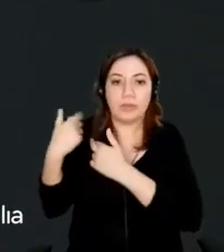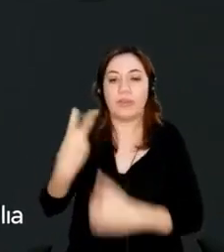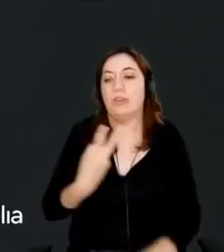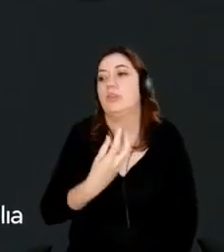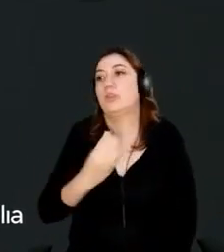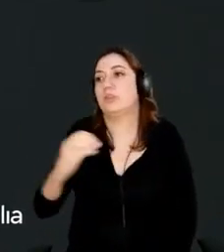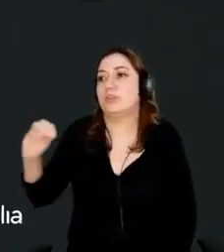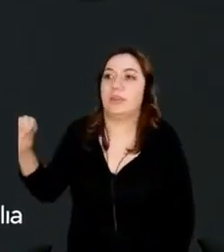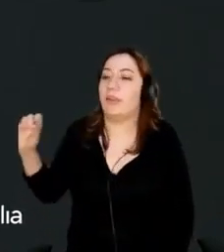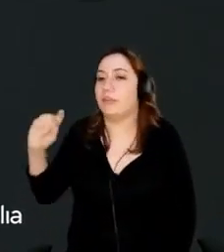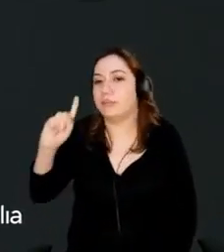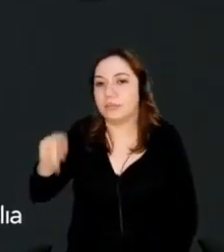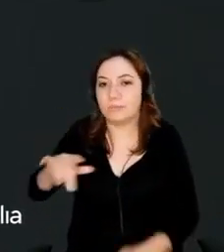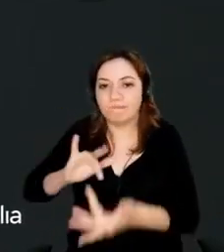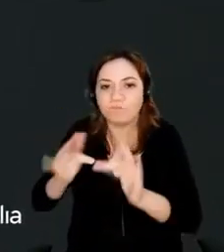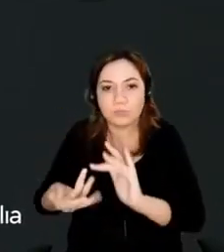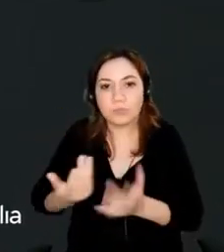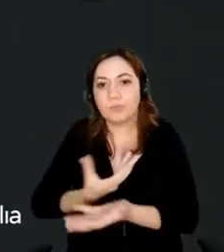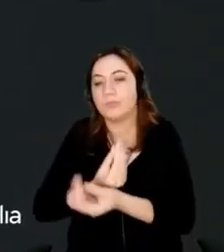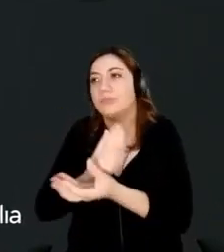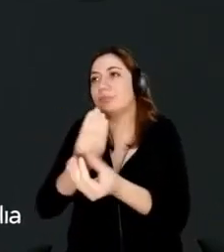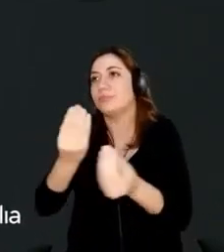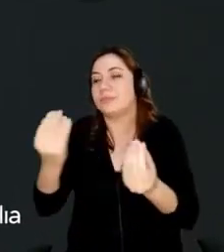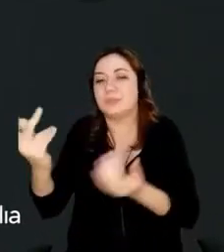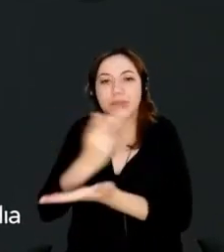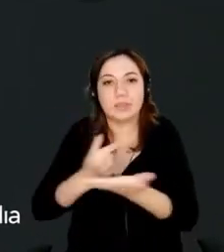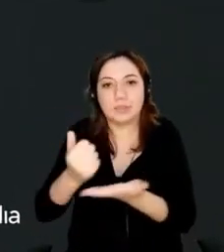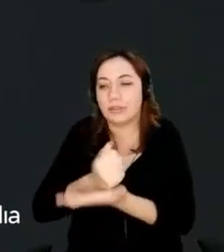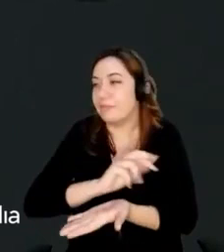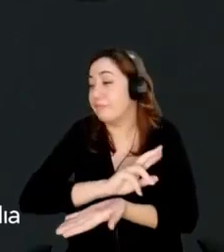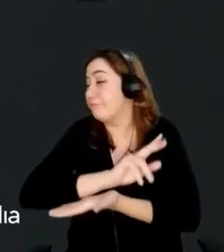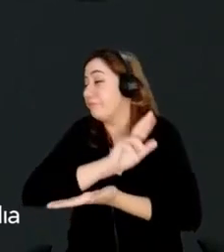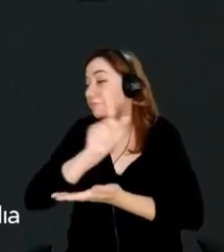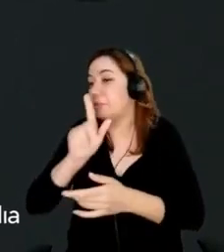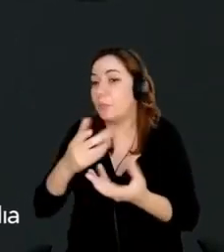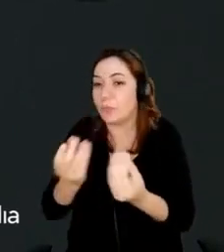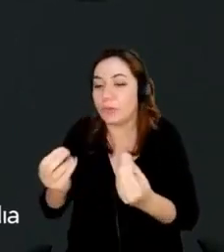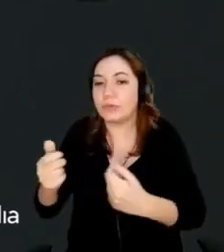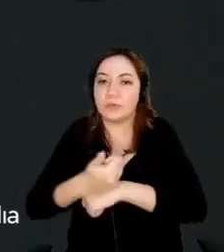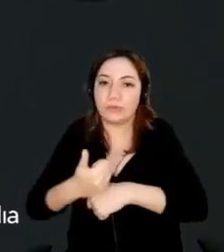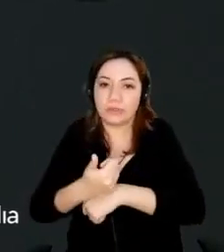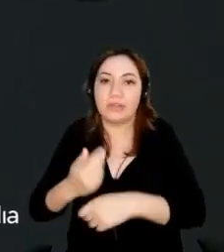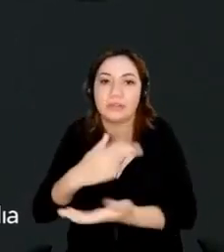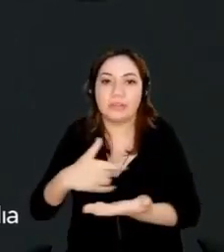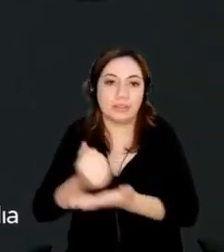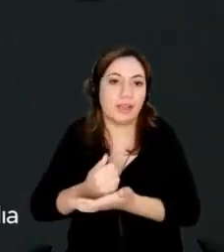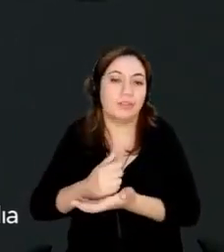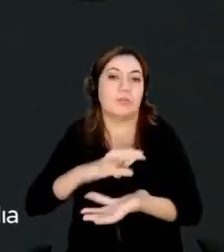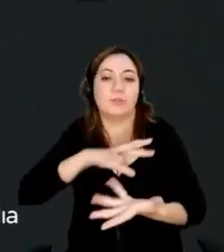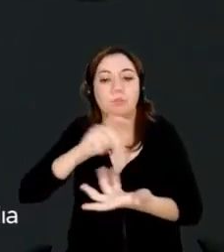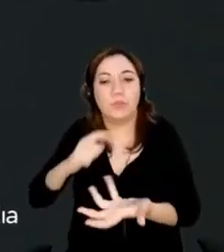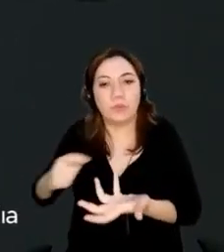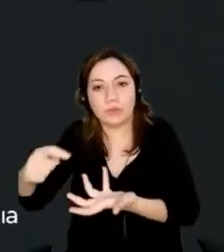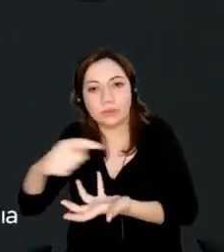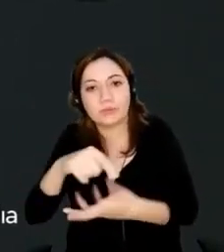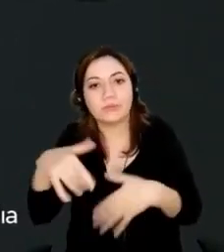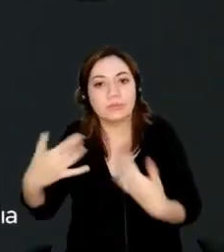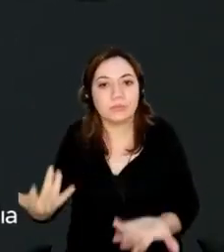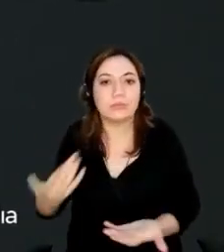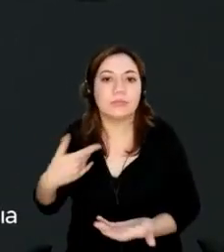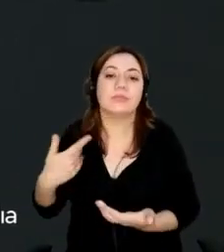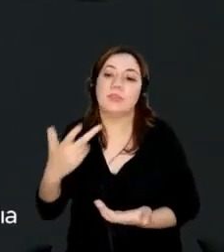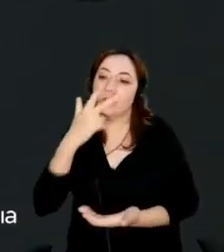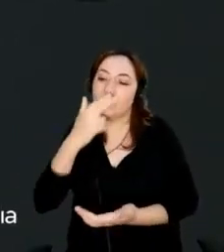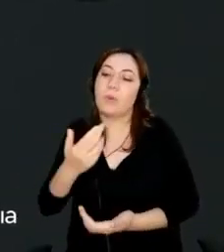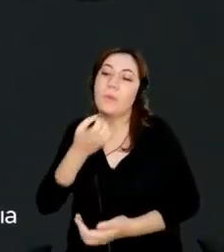and thousands of designs with many designers all over the world. So it's been an exciting journey, to say the least, and also leading the efforts around design